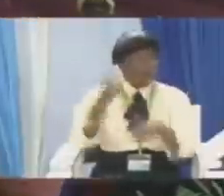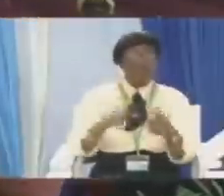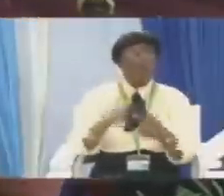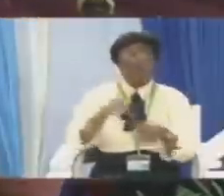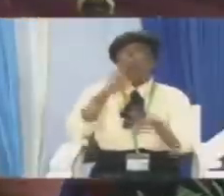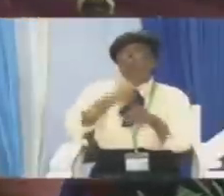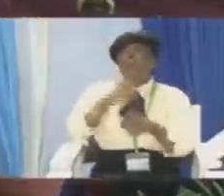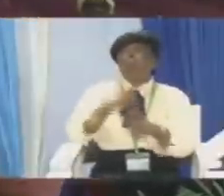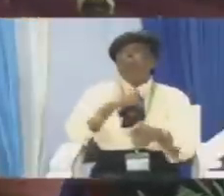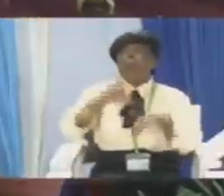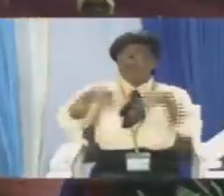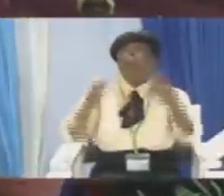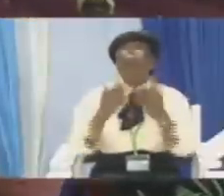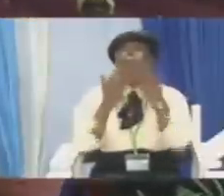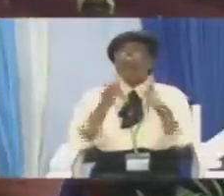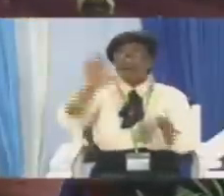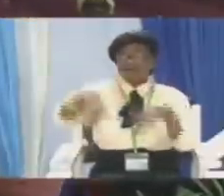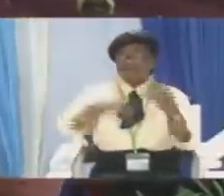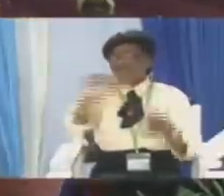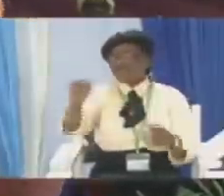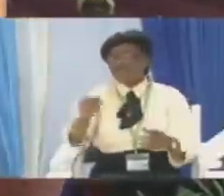one?